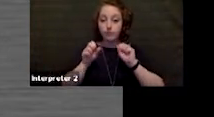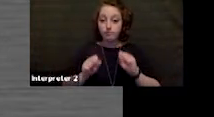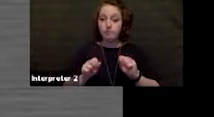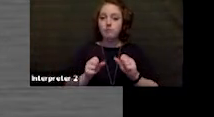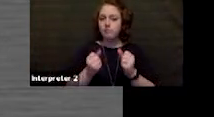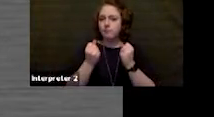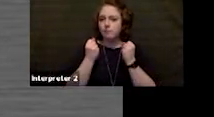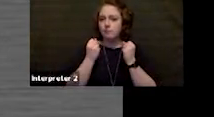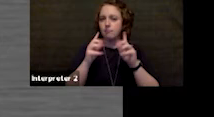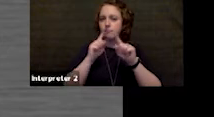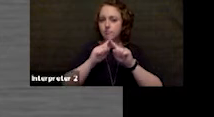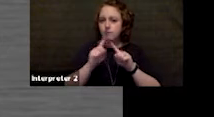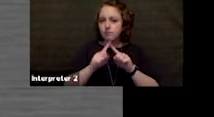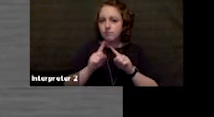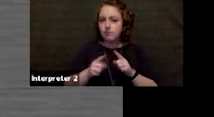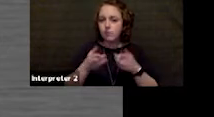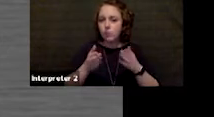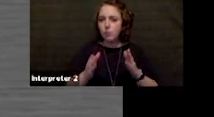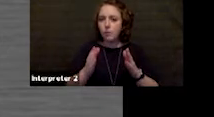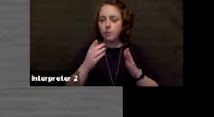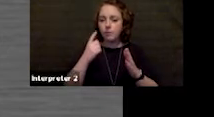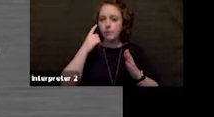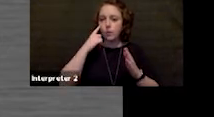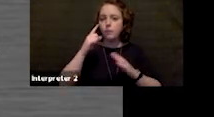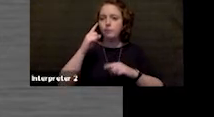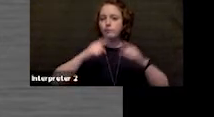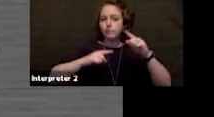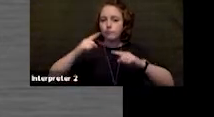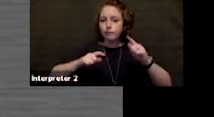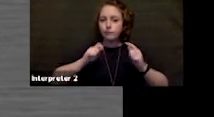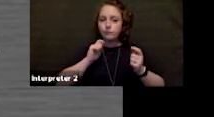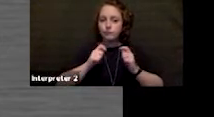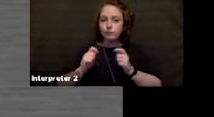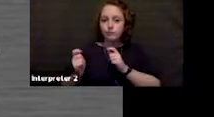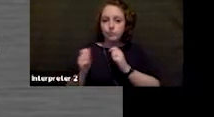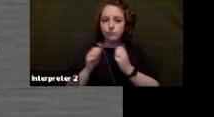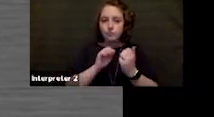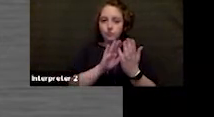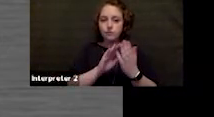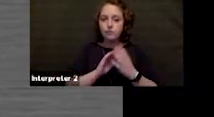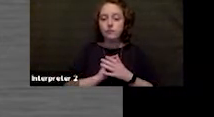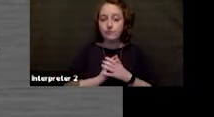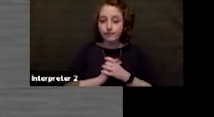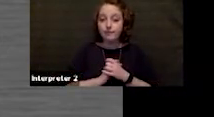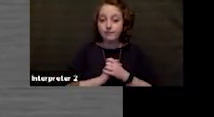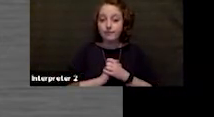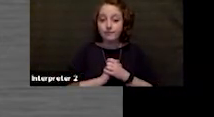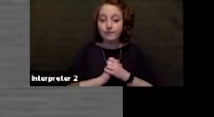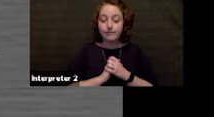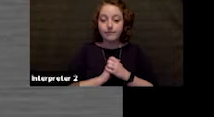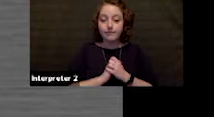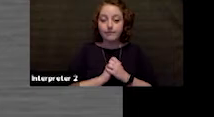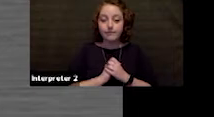opportunities to do different things in this type of learning environment as teachers design lessons.